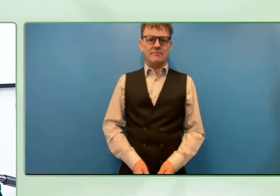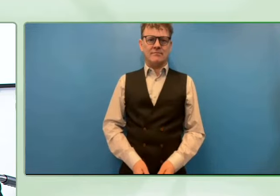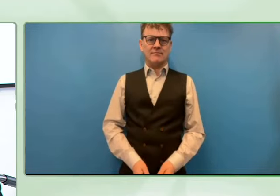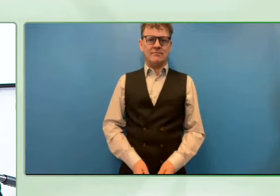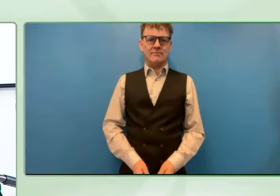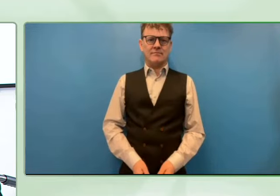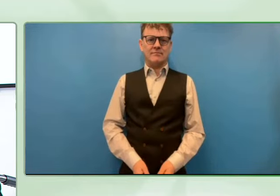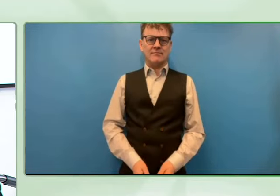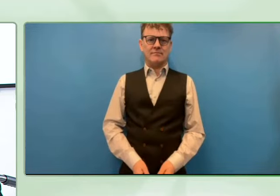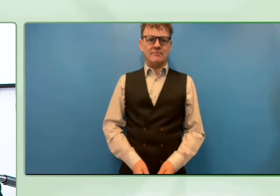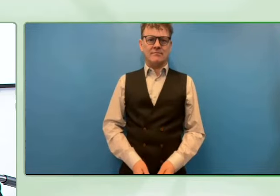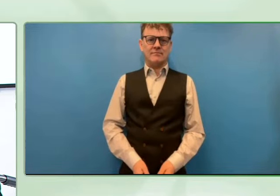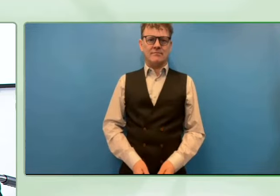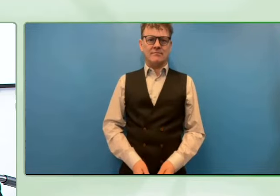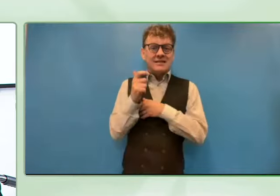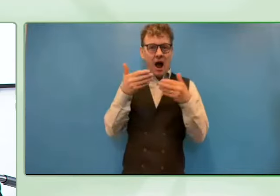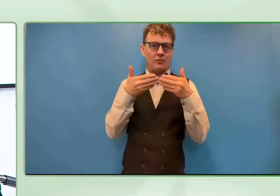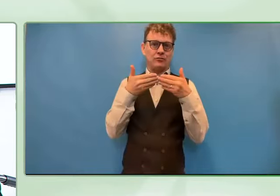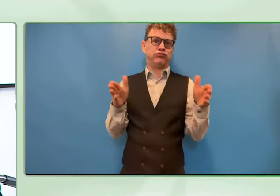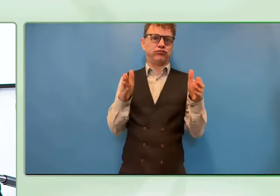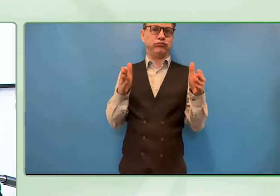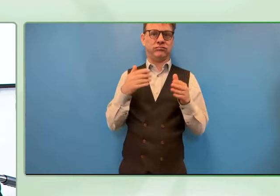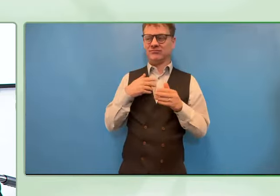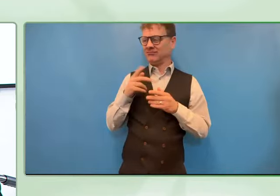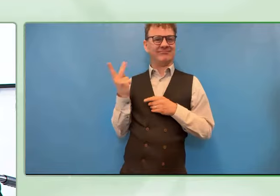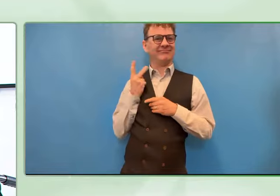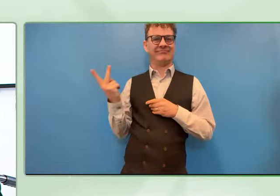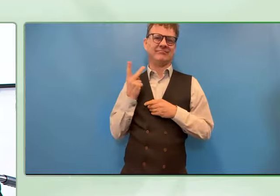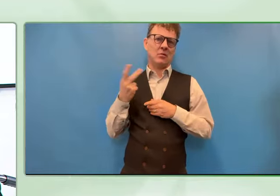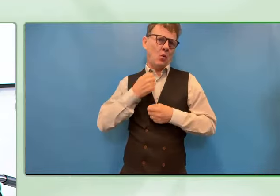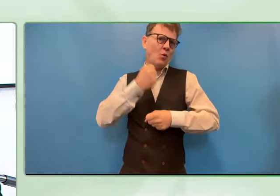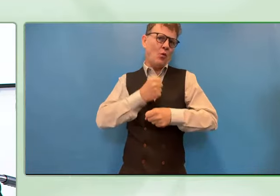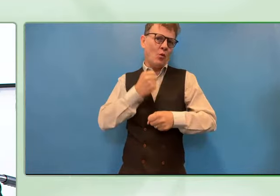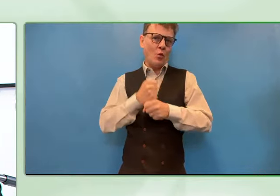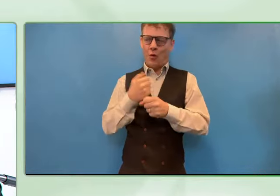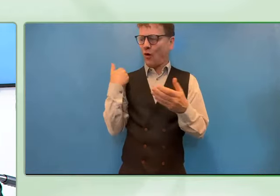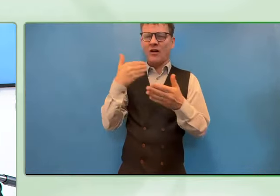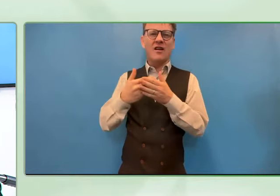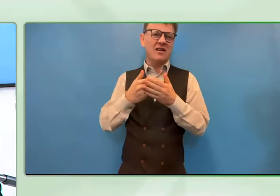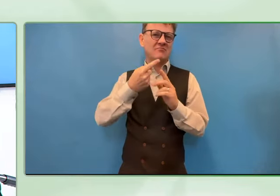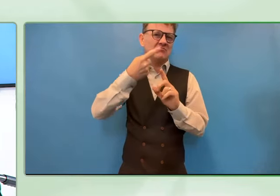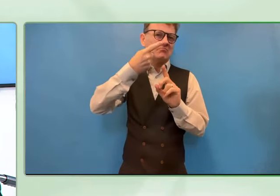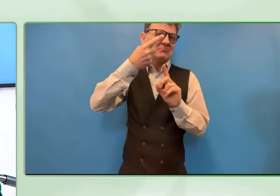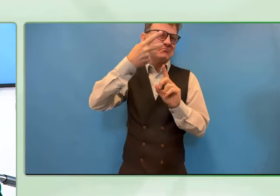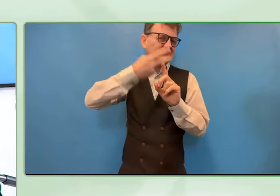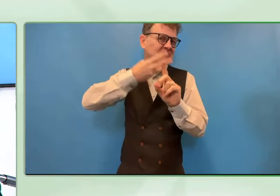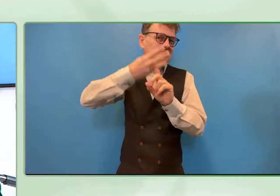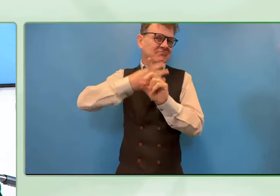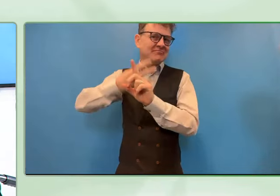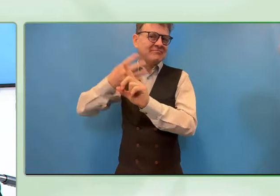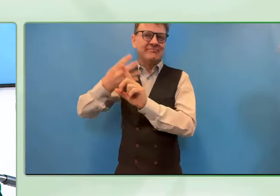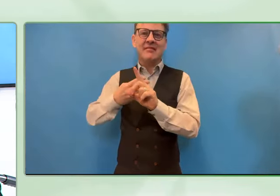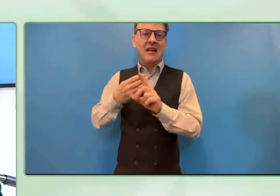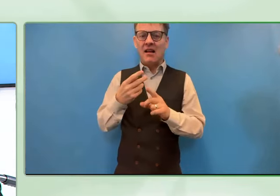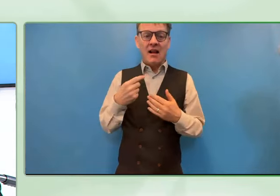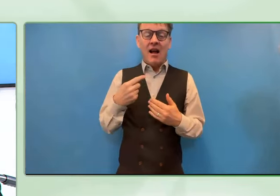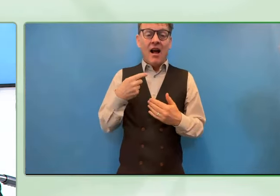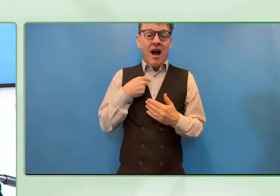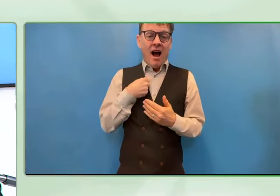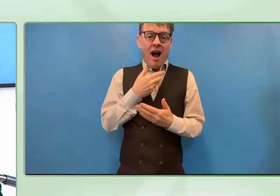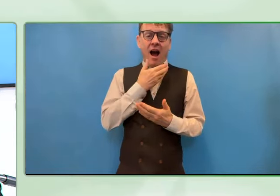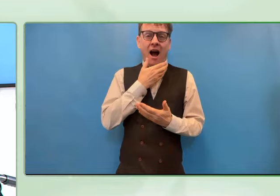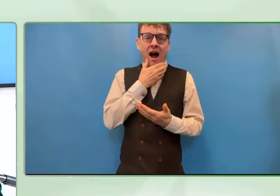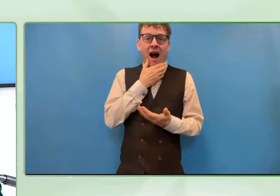Pratik. Pratik and I have gotten to work together over these past few months, and I am just astounded every time we have a chance to